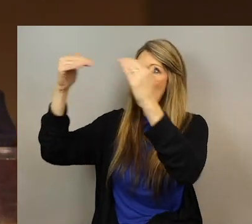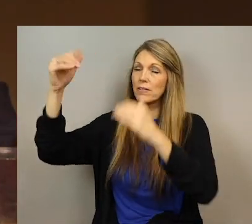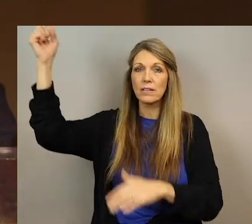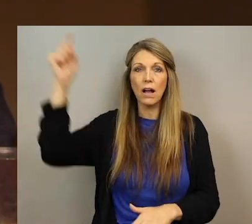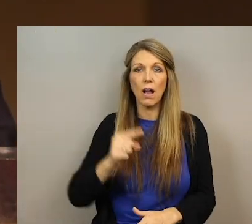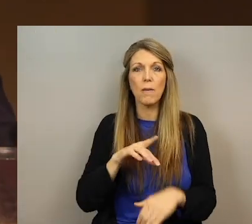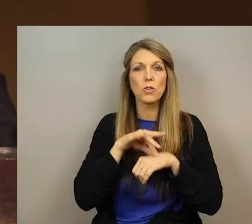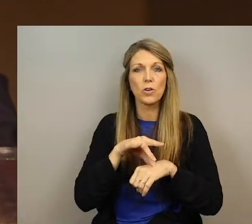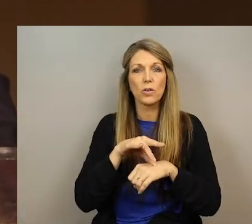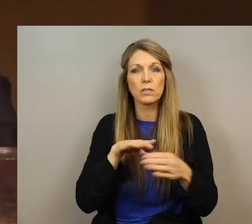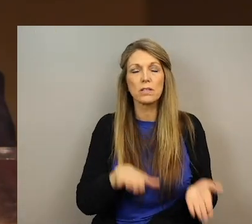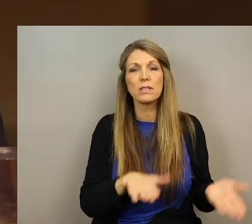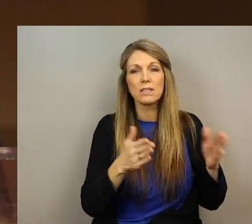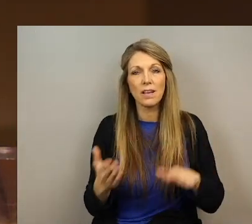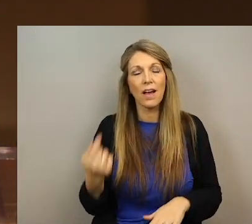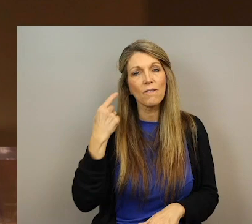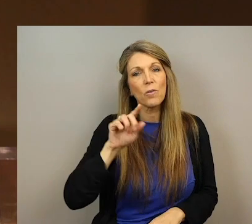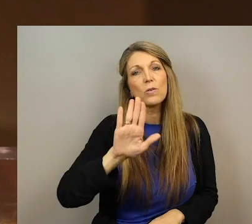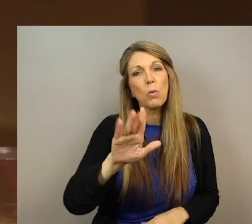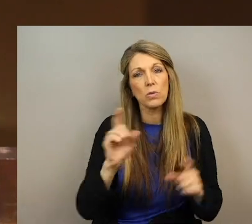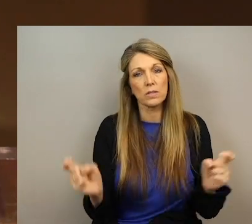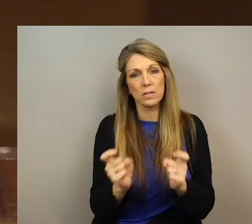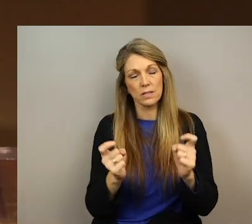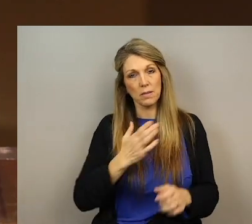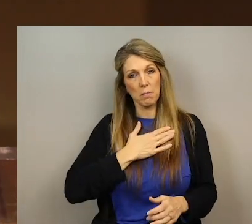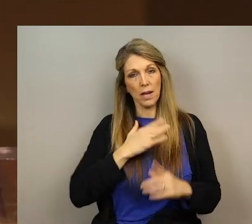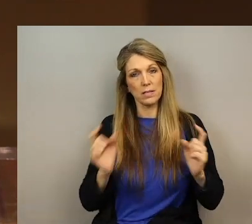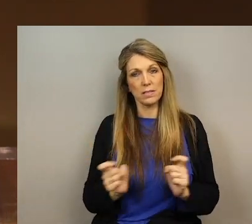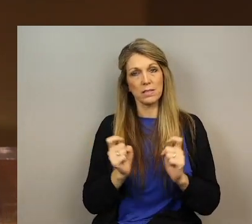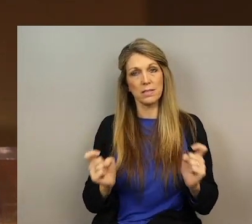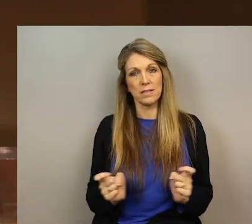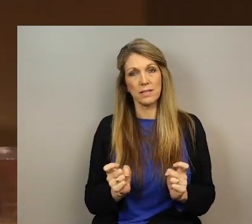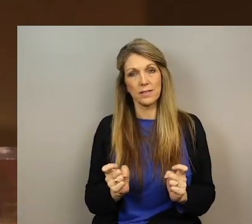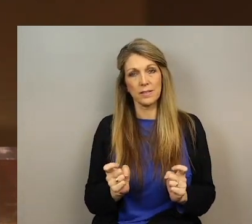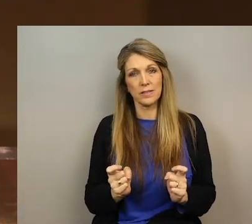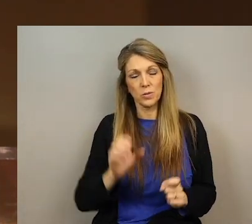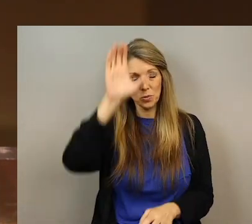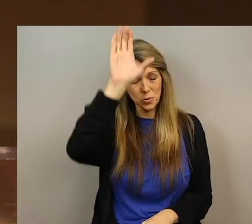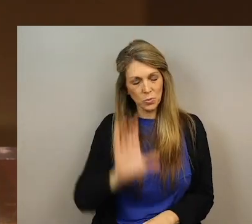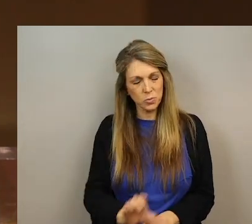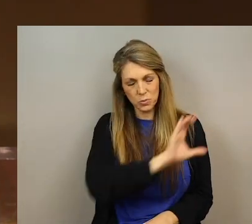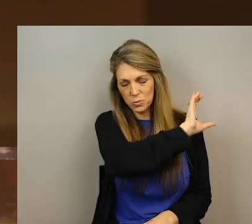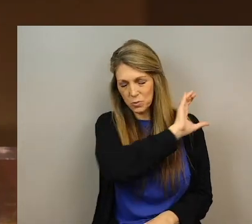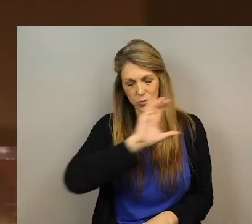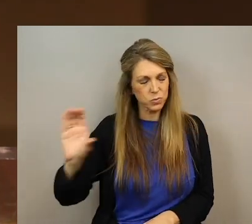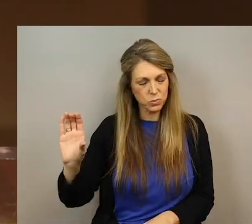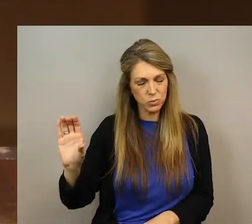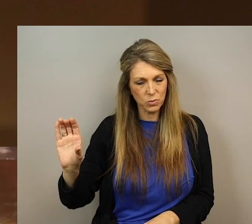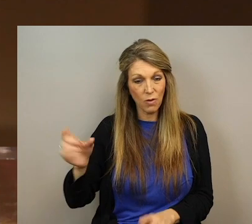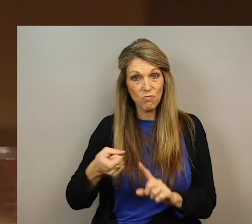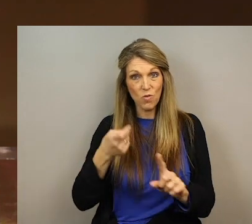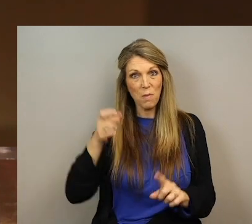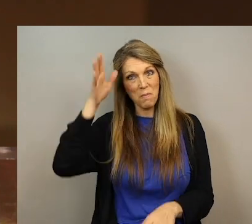come to earth to die for your sin and for my sin. He was put on the cross by men, but he was